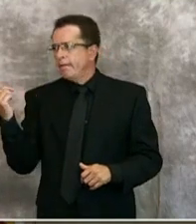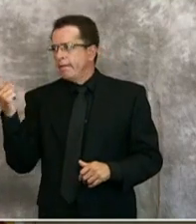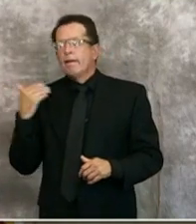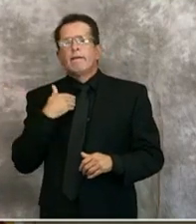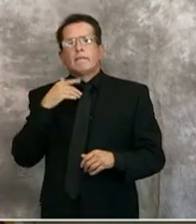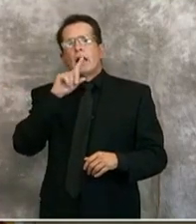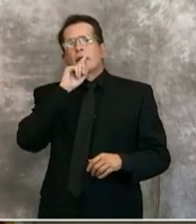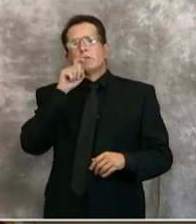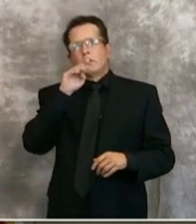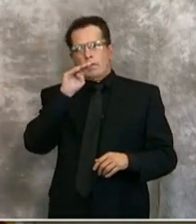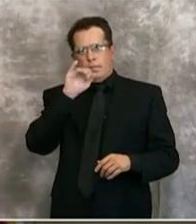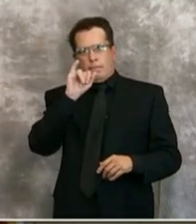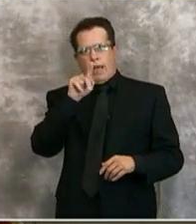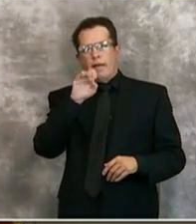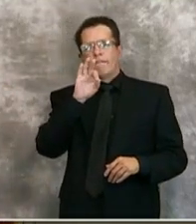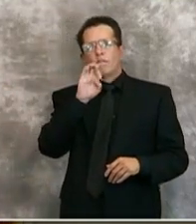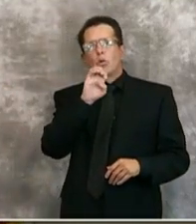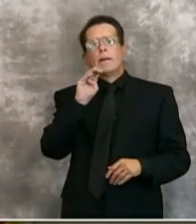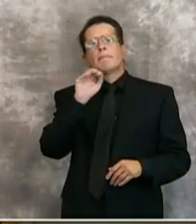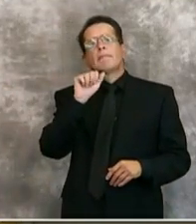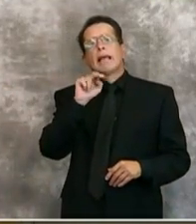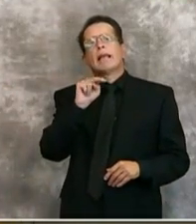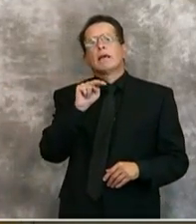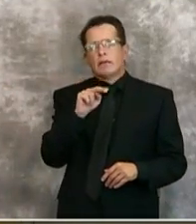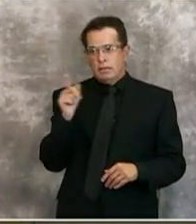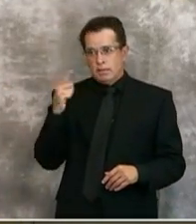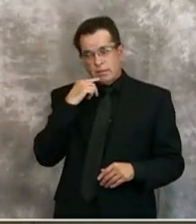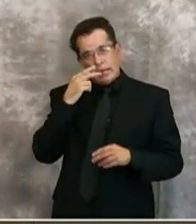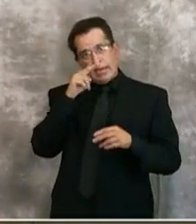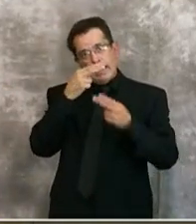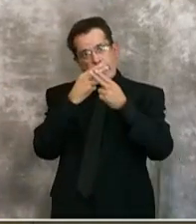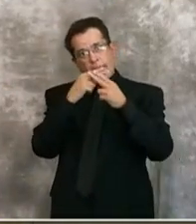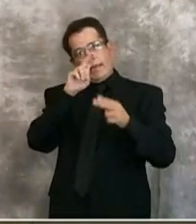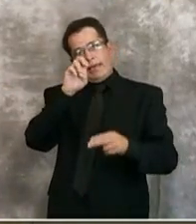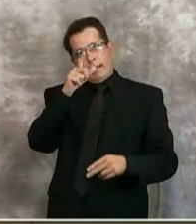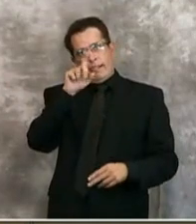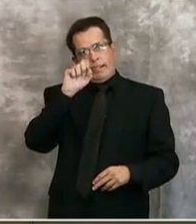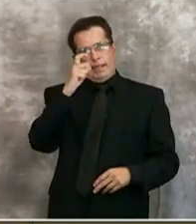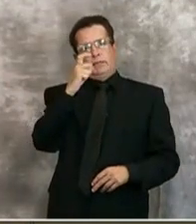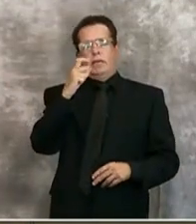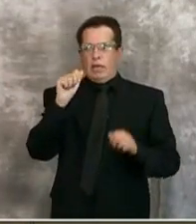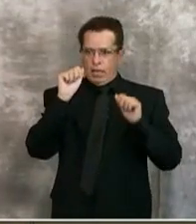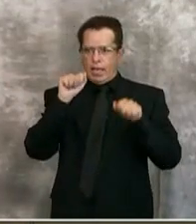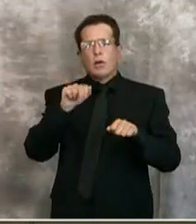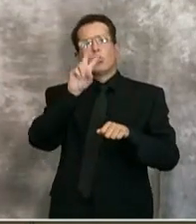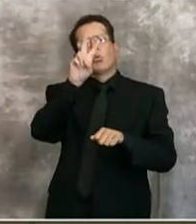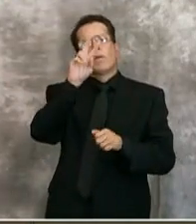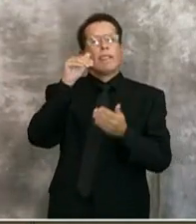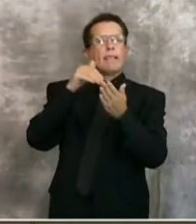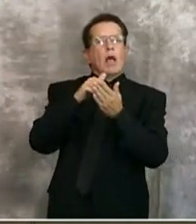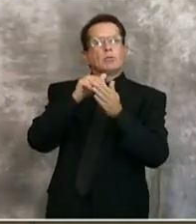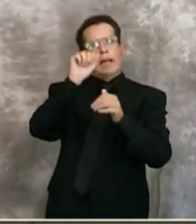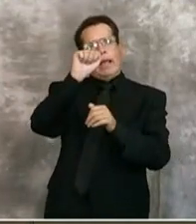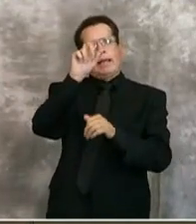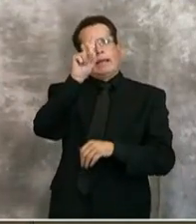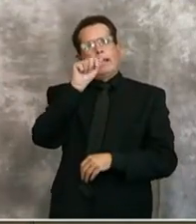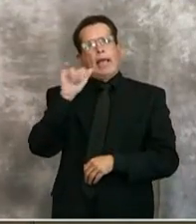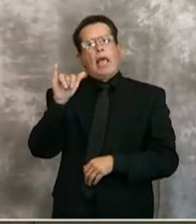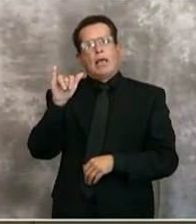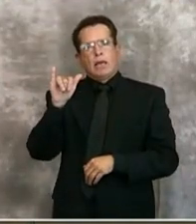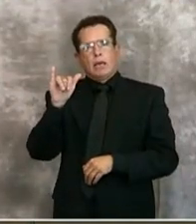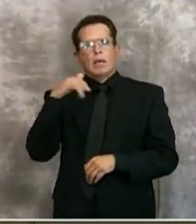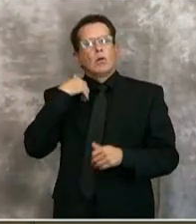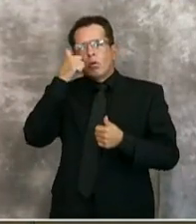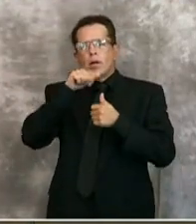from Mike Freeman with the Union Tribune. Helix can deliver up to 2,000 tests per day. What was the daily maximum capacity in the